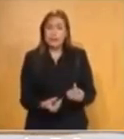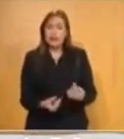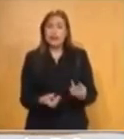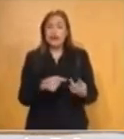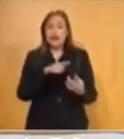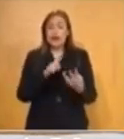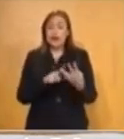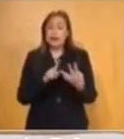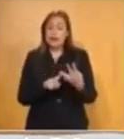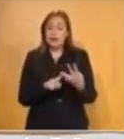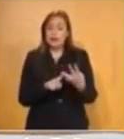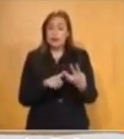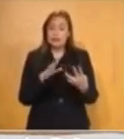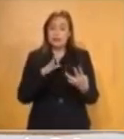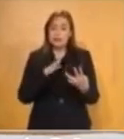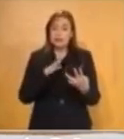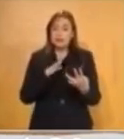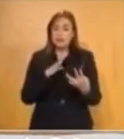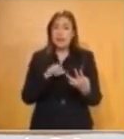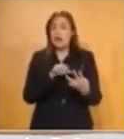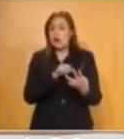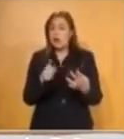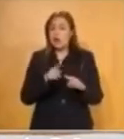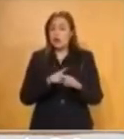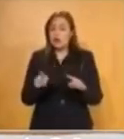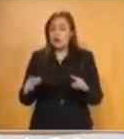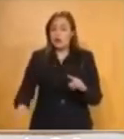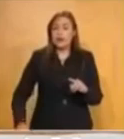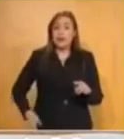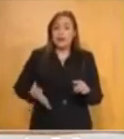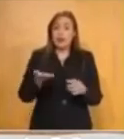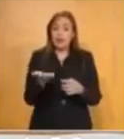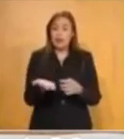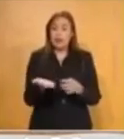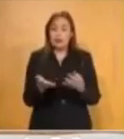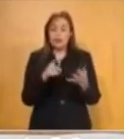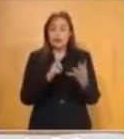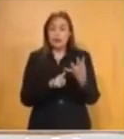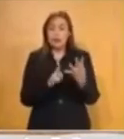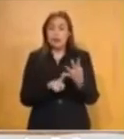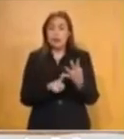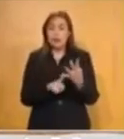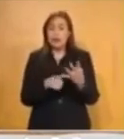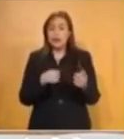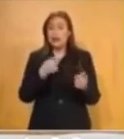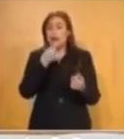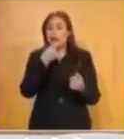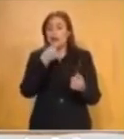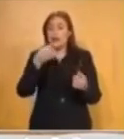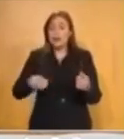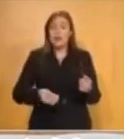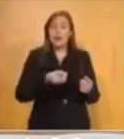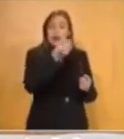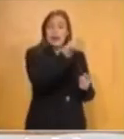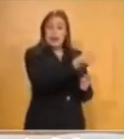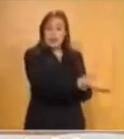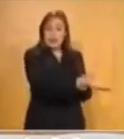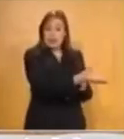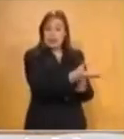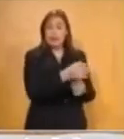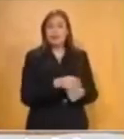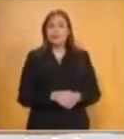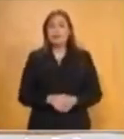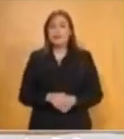it says, a man asks about the wallet. And in the last panel, it says, the boy gives the wallet back. Tenemos la